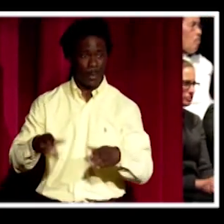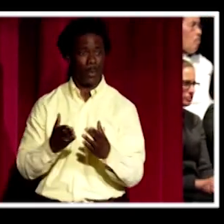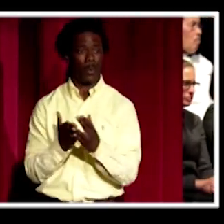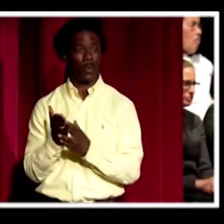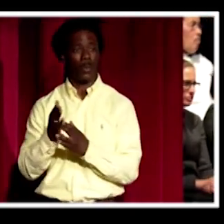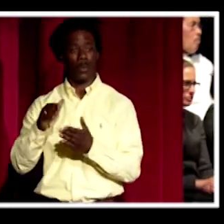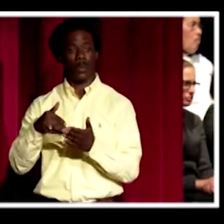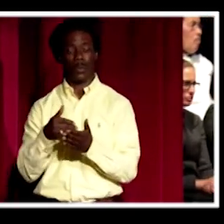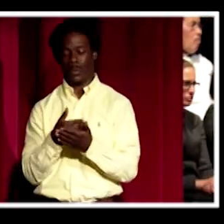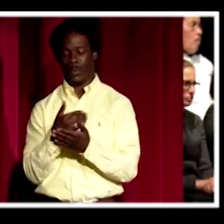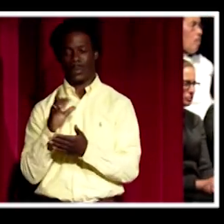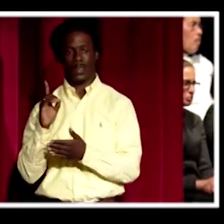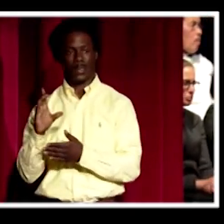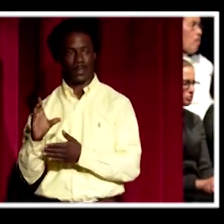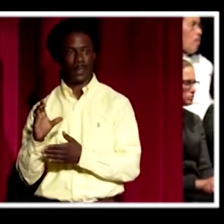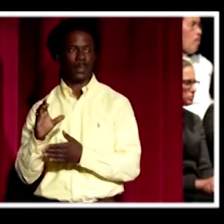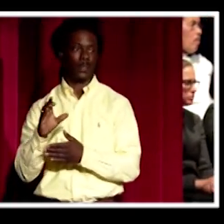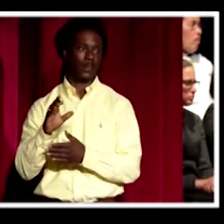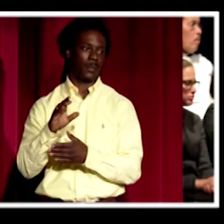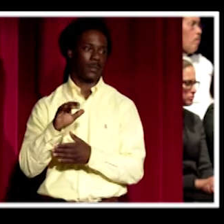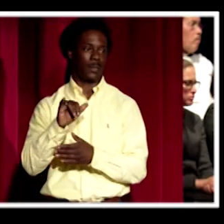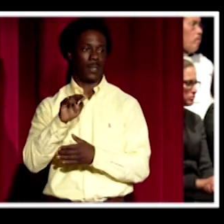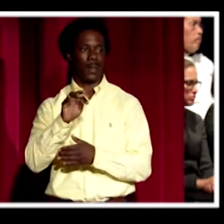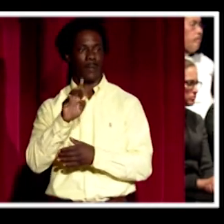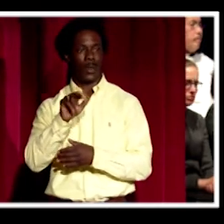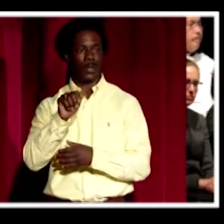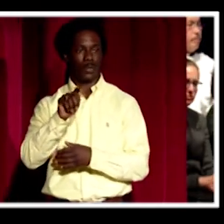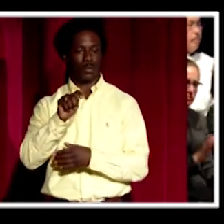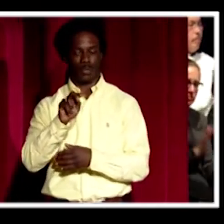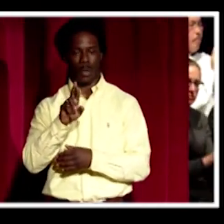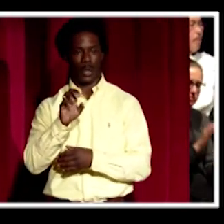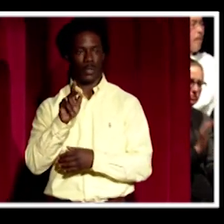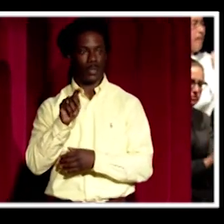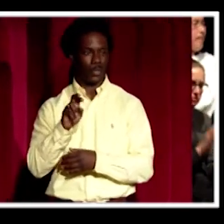new DC Infrastructure Academy.